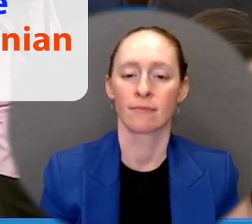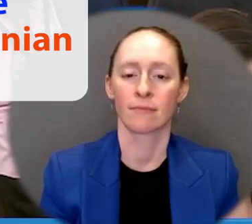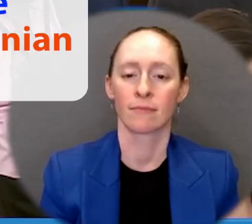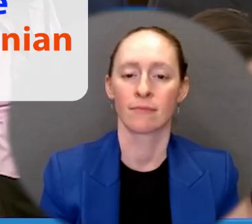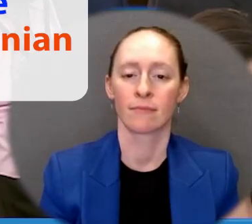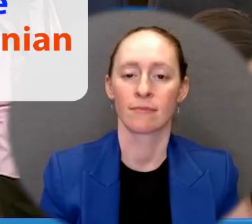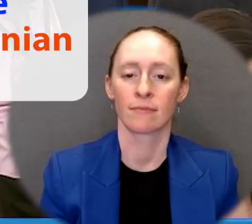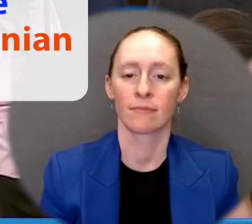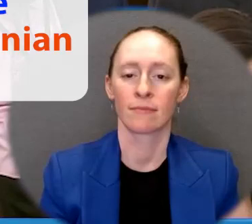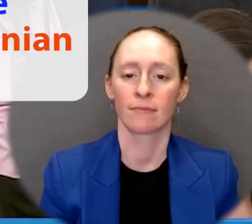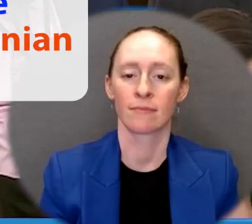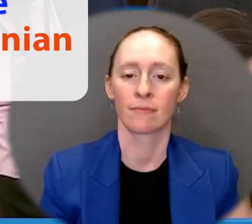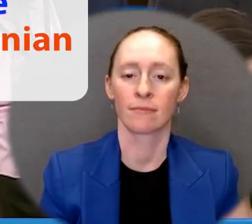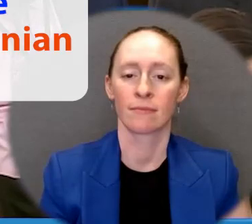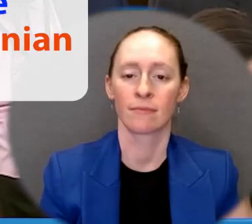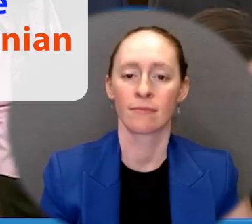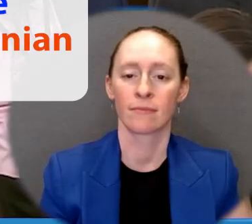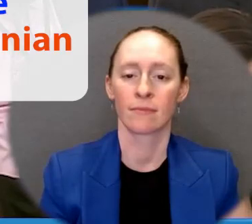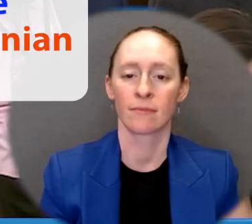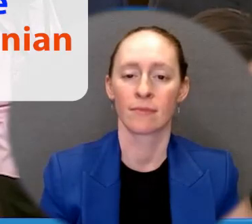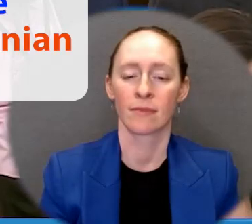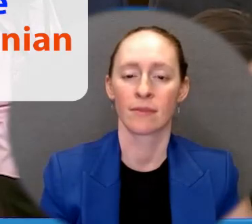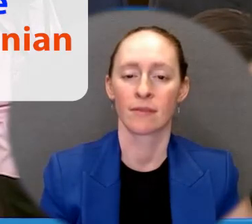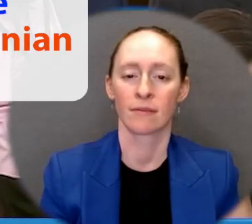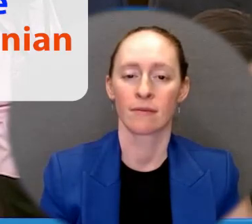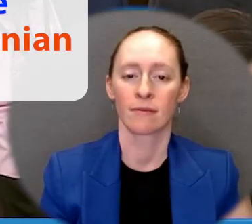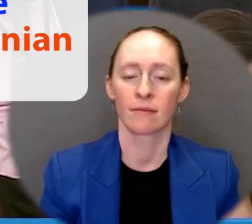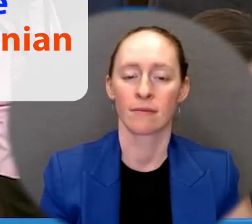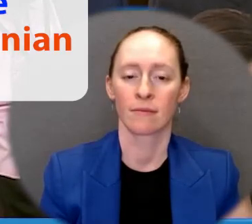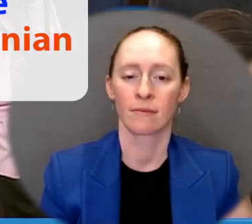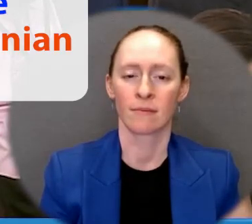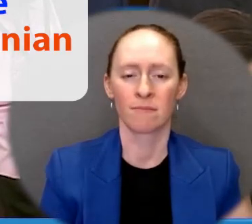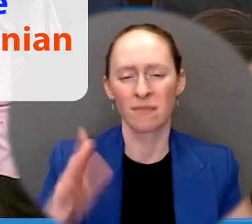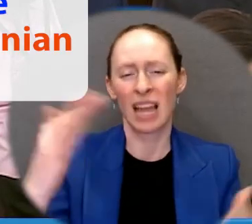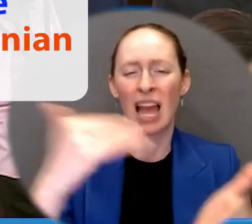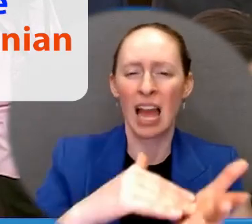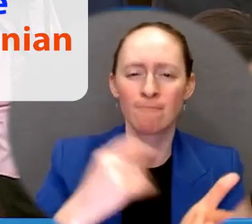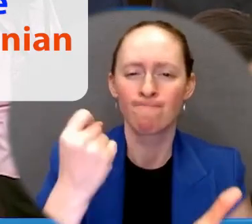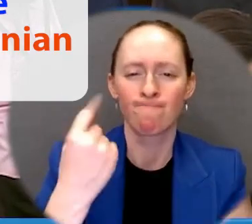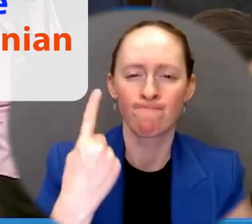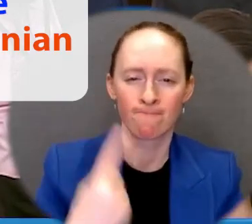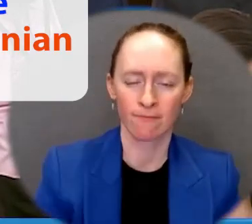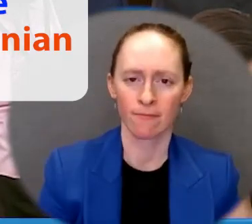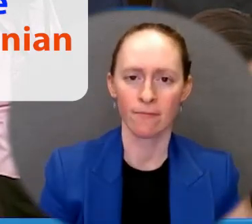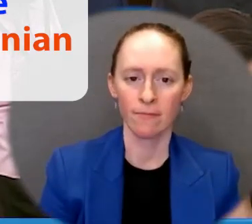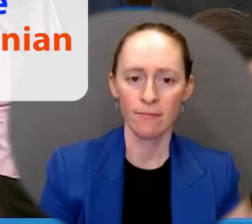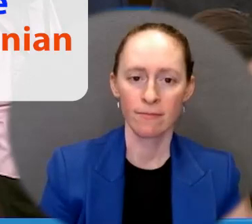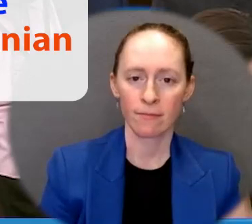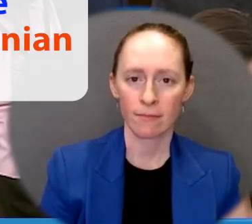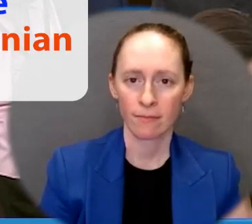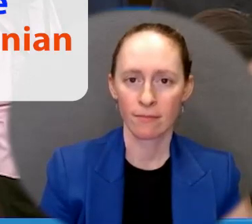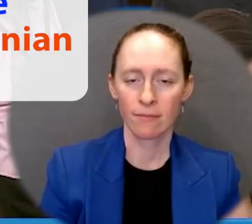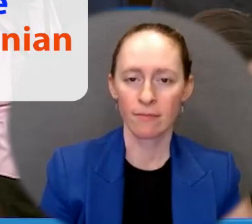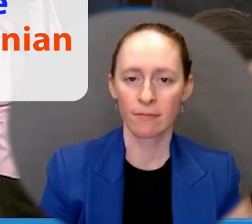Jake Sullivan met with her or her family. Can you say the name one more time? His name is Imad Shagri. He's